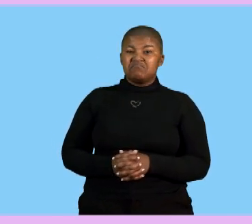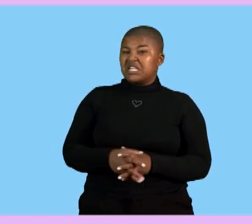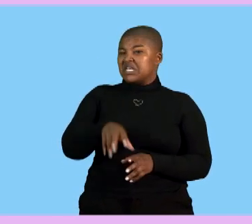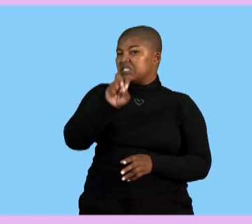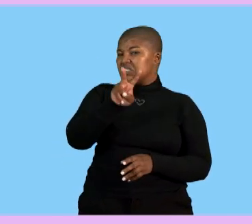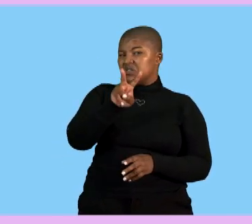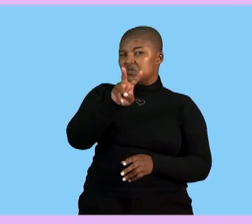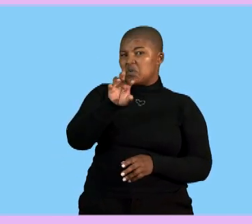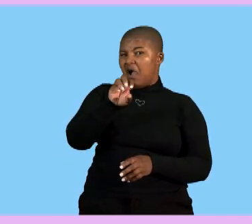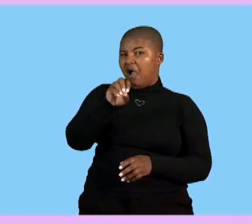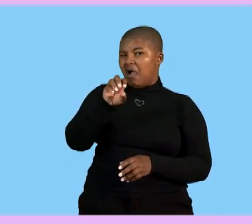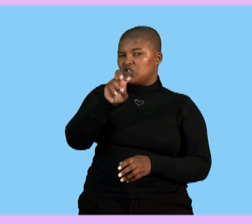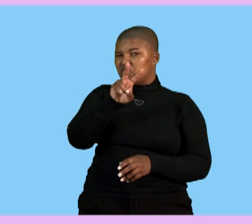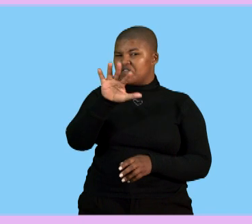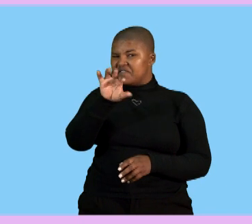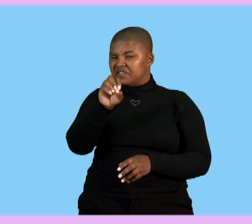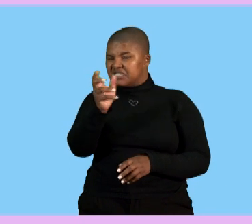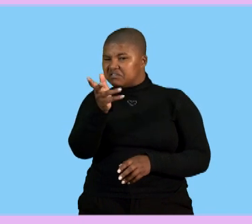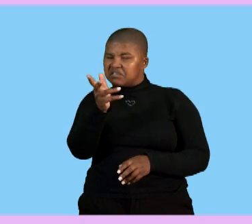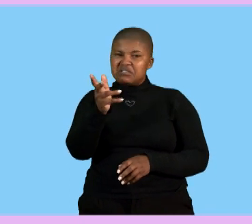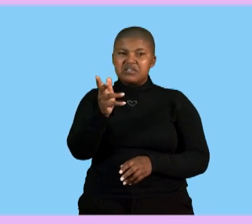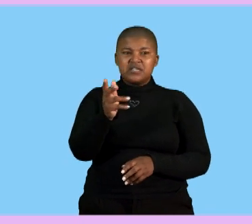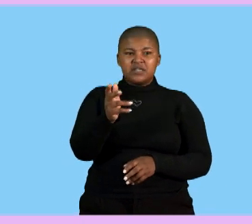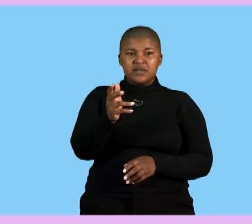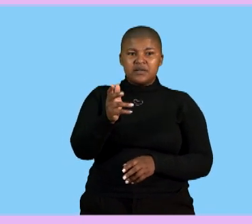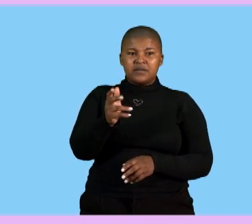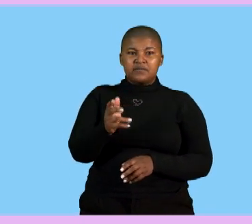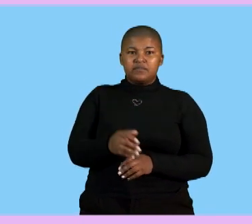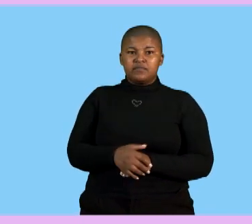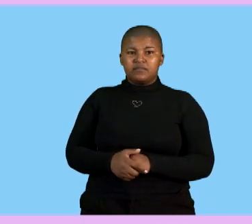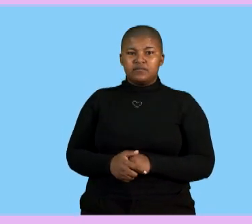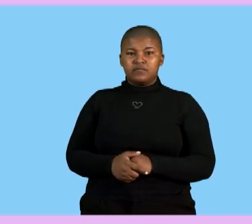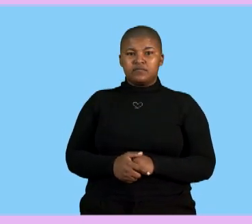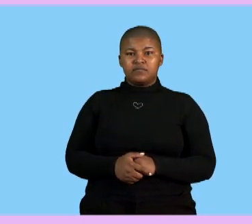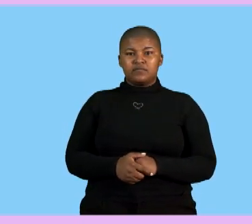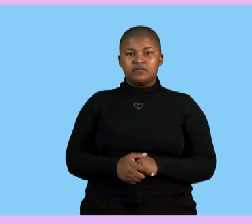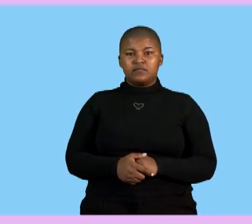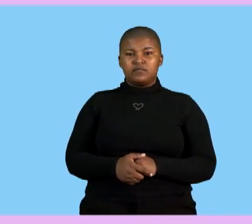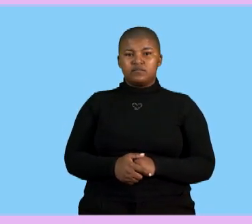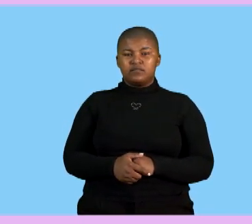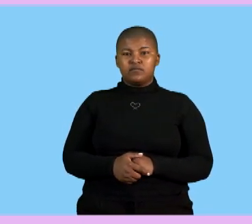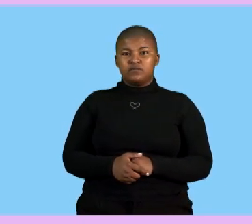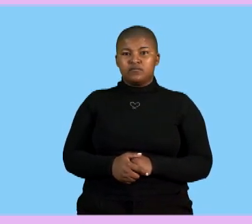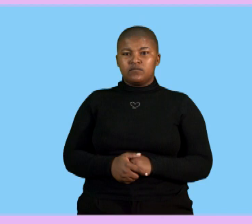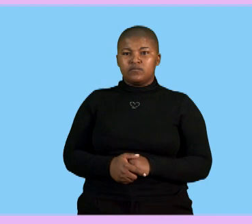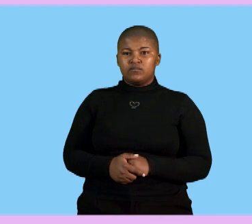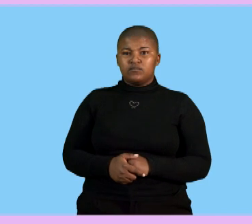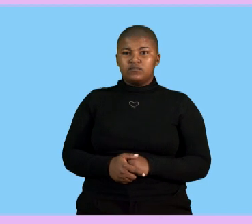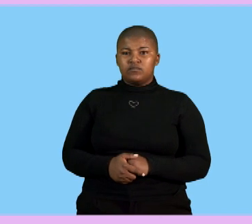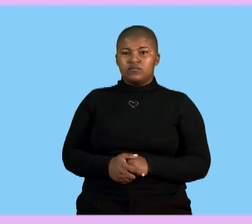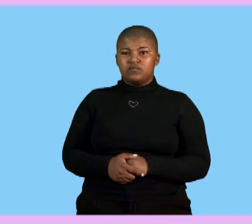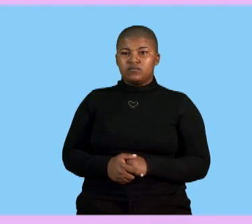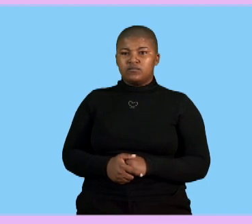500, there is more or less 250. So then we look at the graph